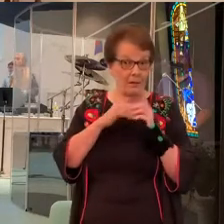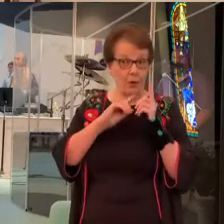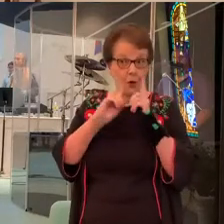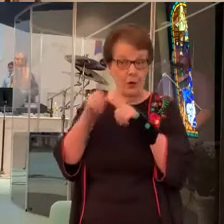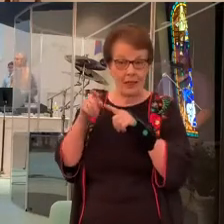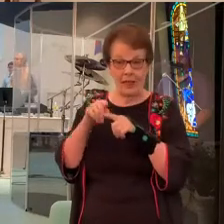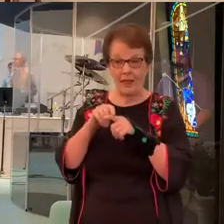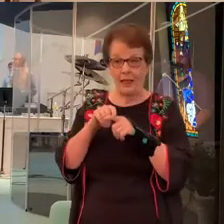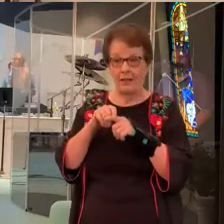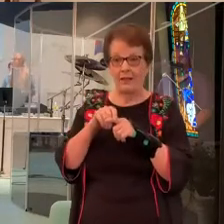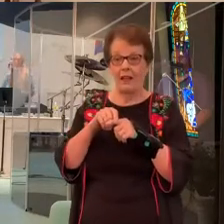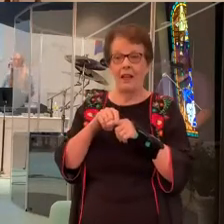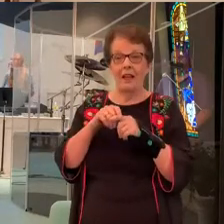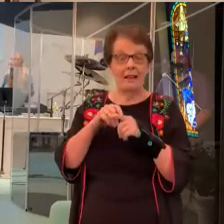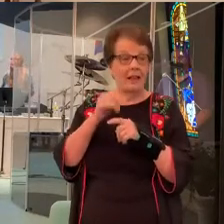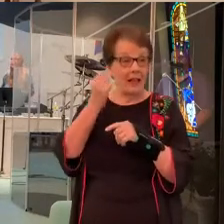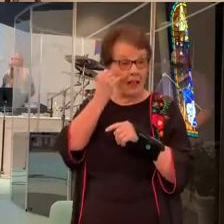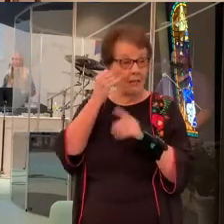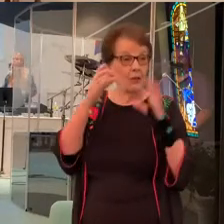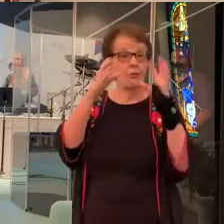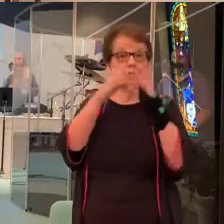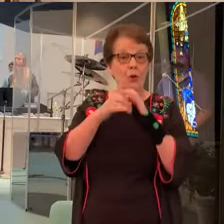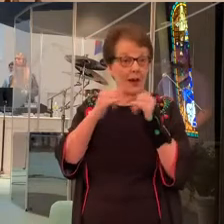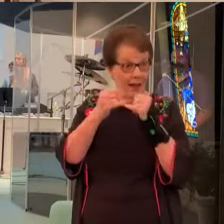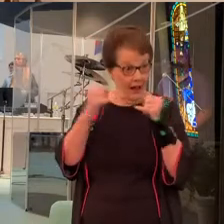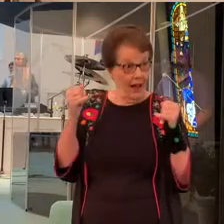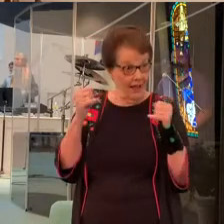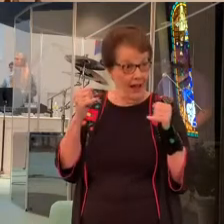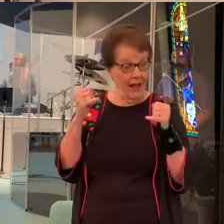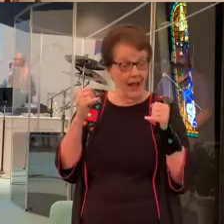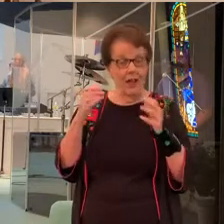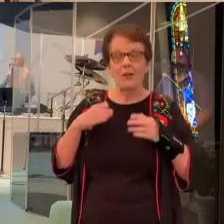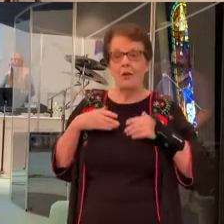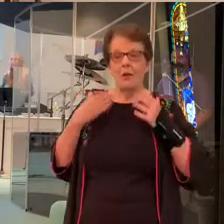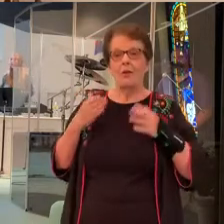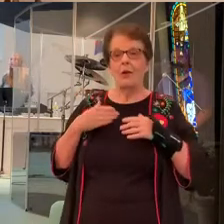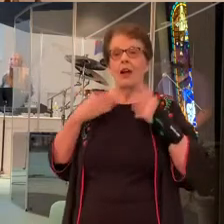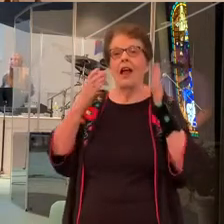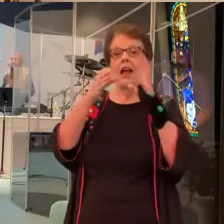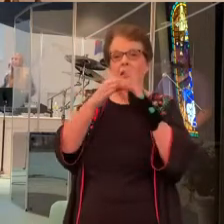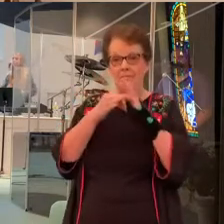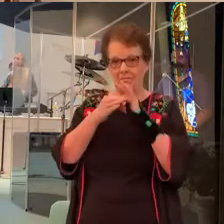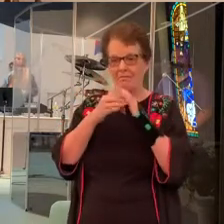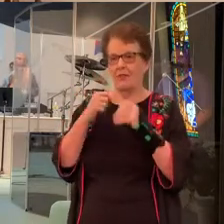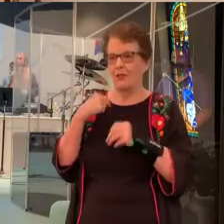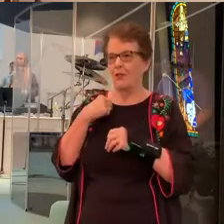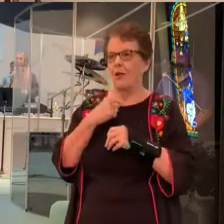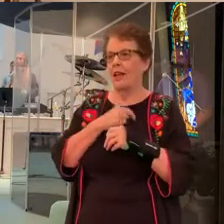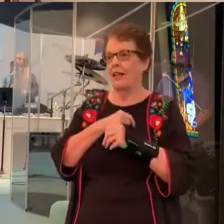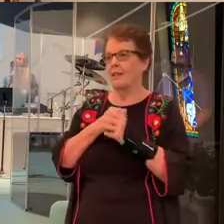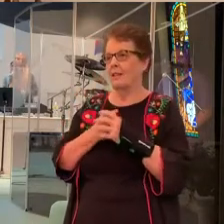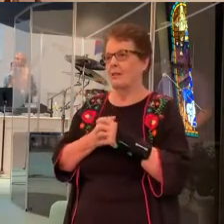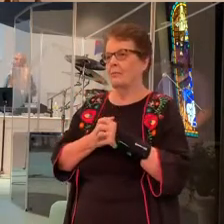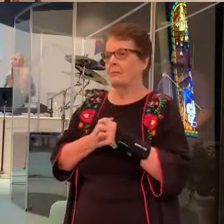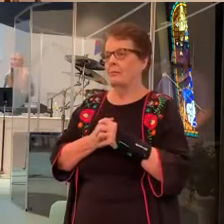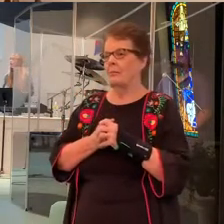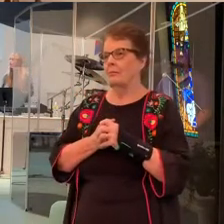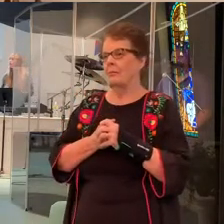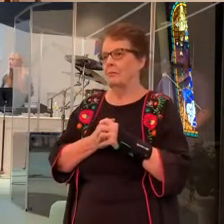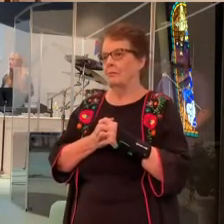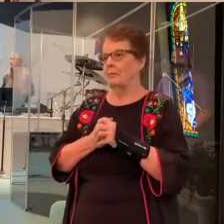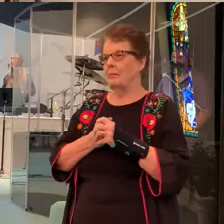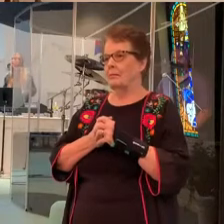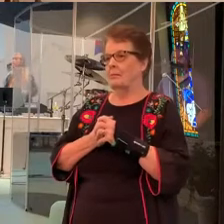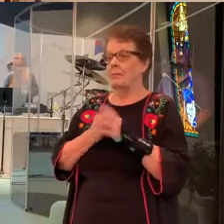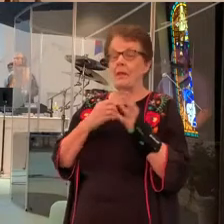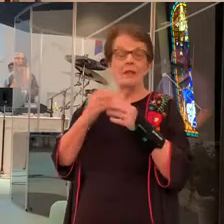us online, we're glad that you've joined us virtually, but we'd love to see you in the building. So we're glad that you're here this morning. However